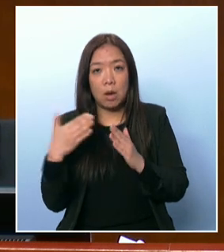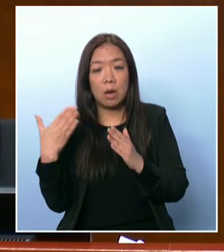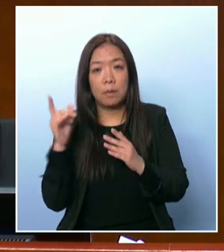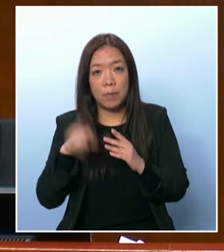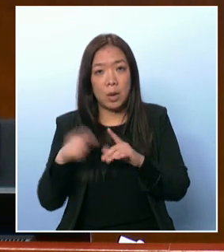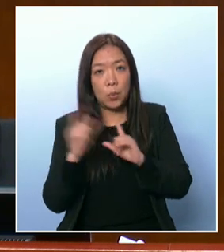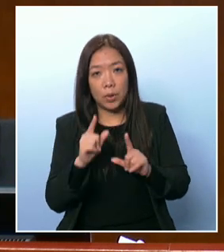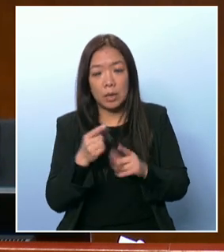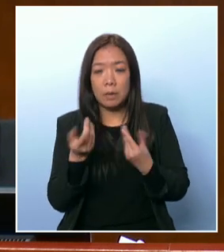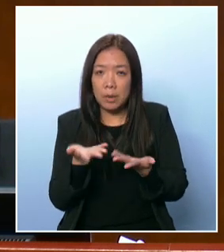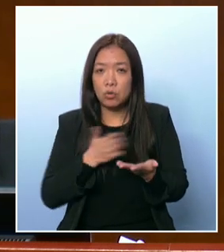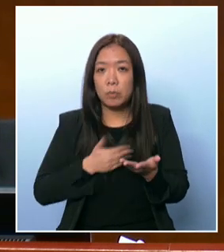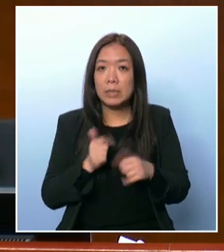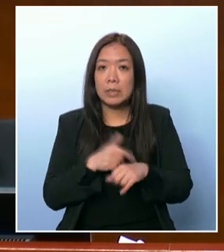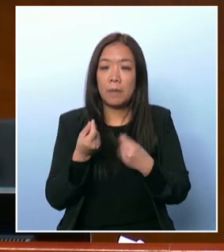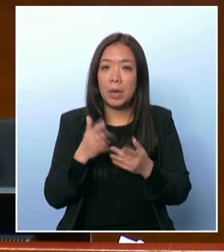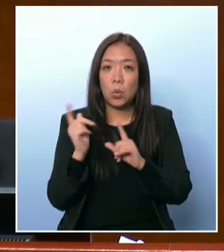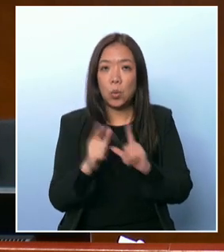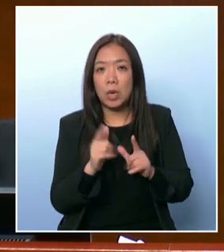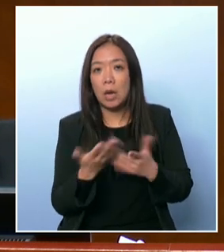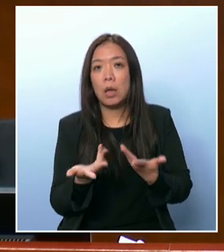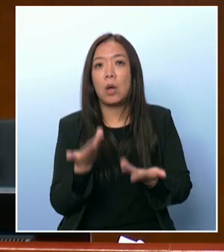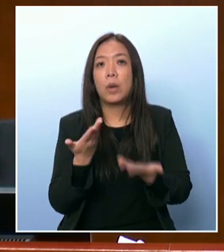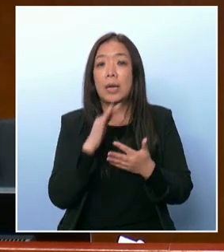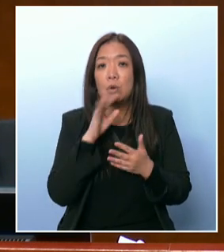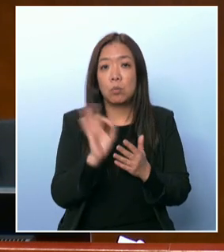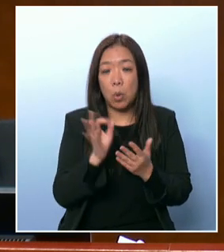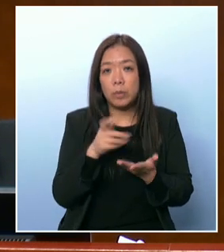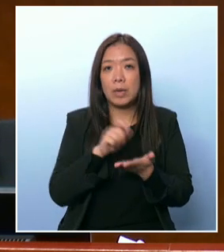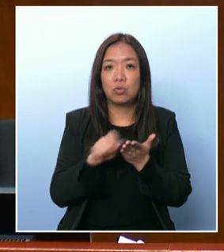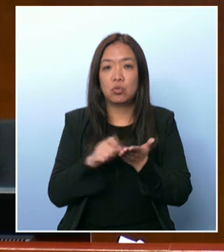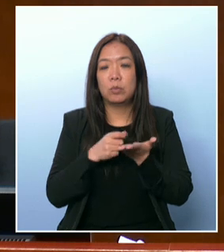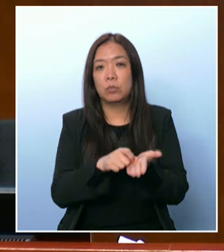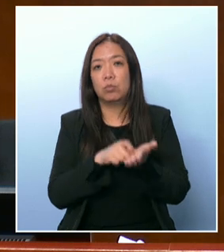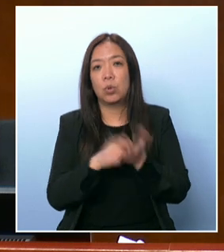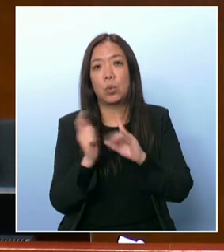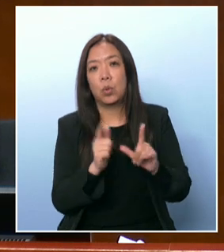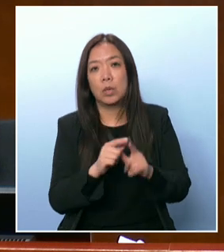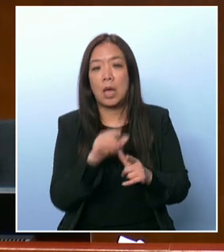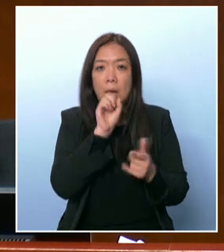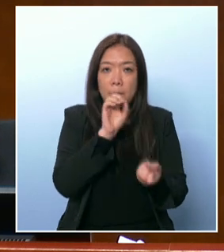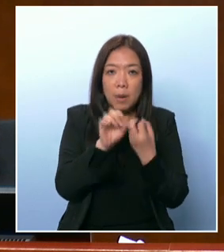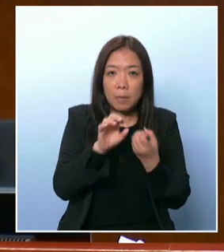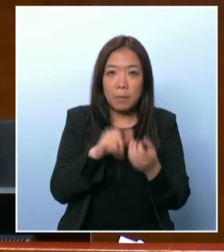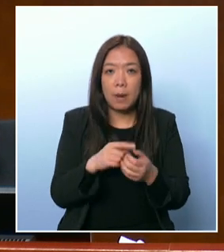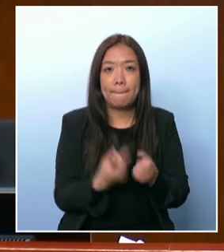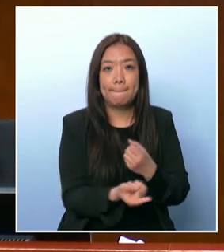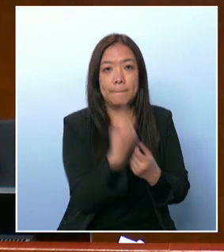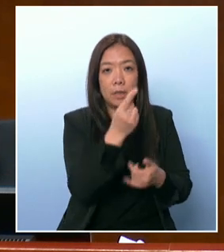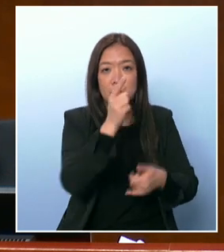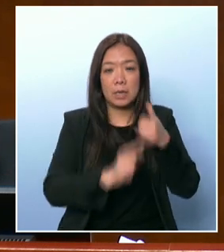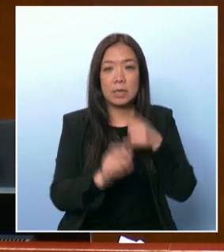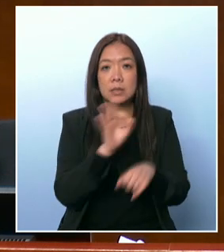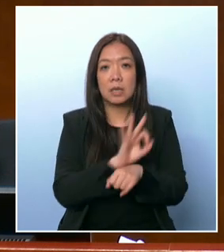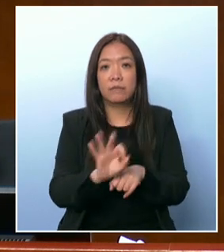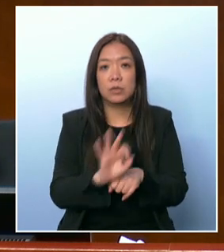the administration to reply on the spot, please allow time for the administration to respond to you. Otherwise, they will have to provide written replies